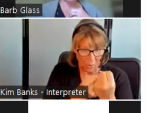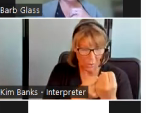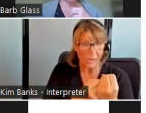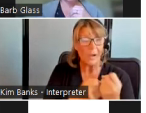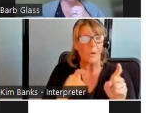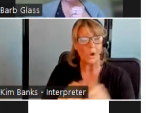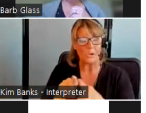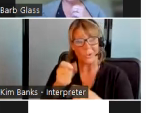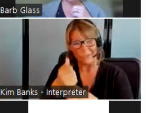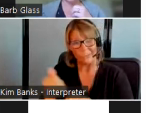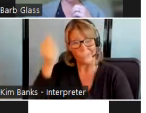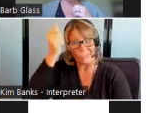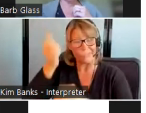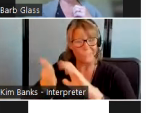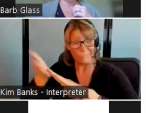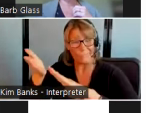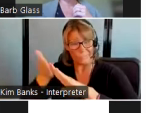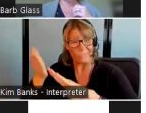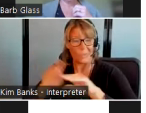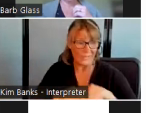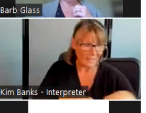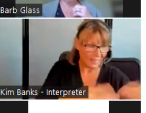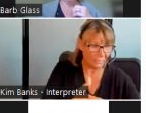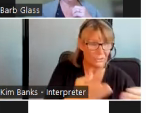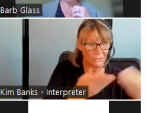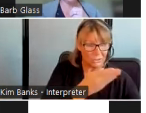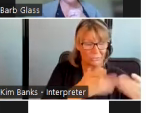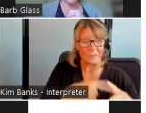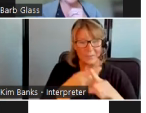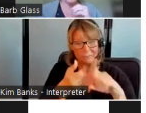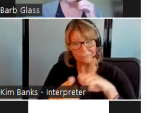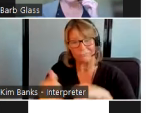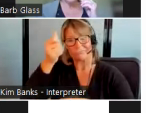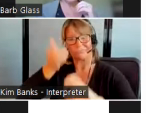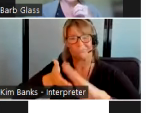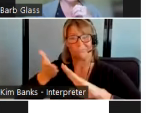the service delivery world for LBS.